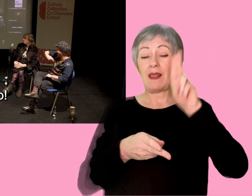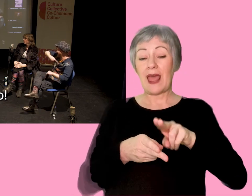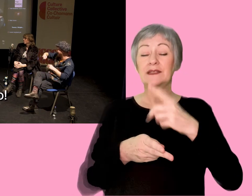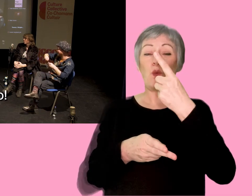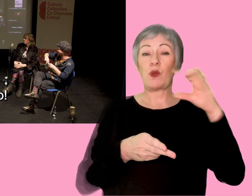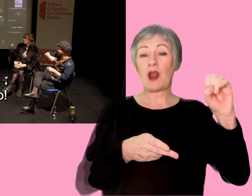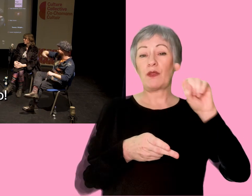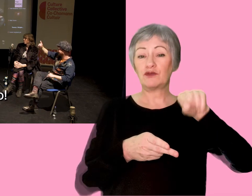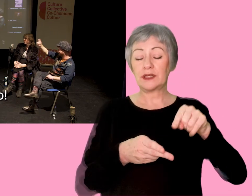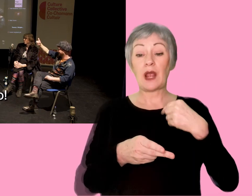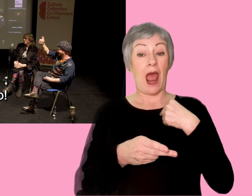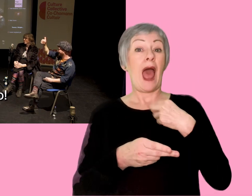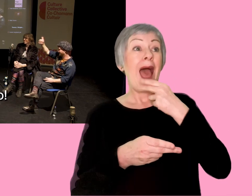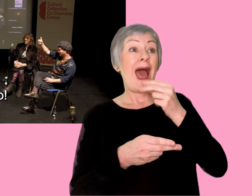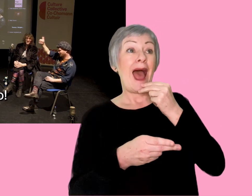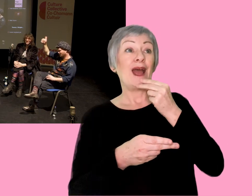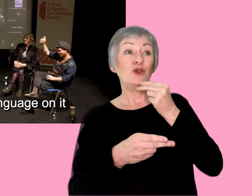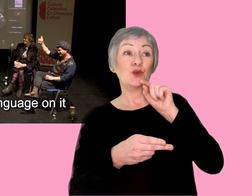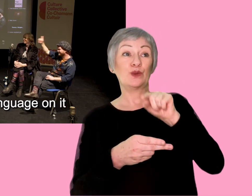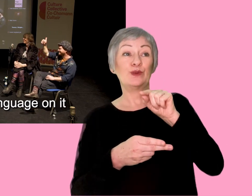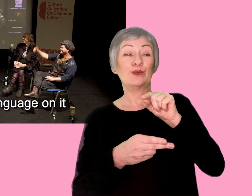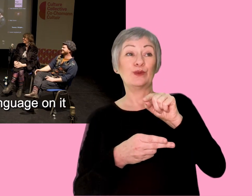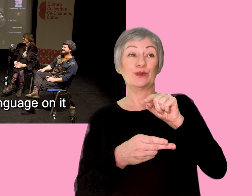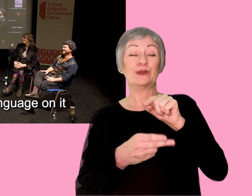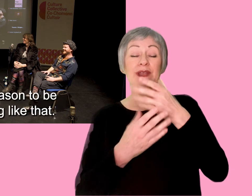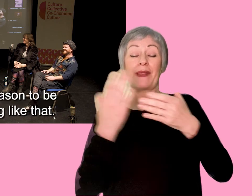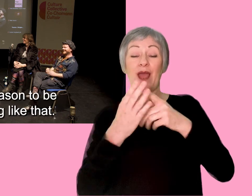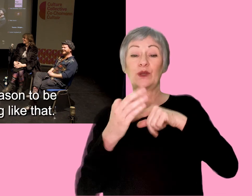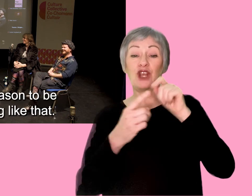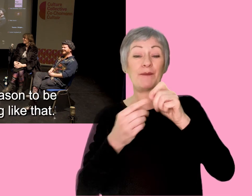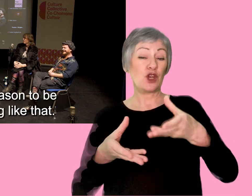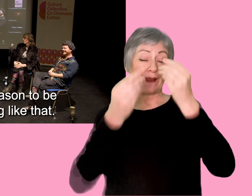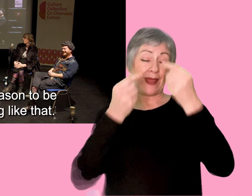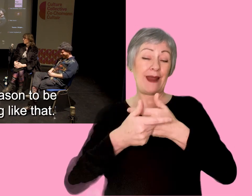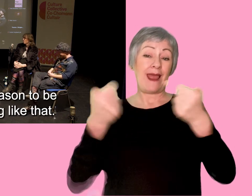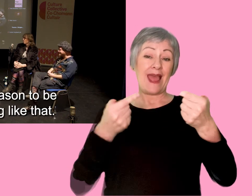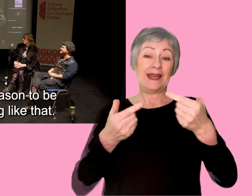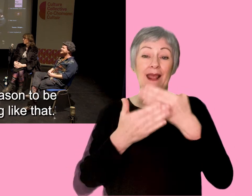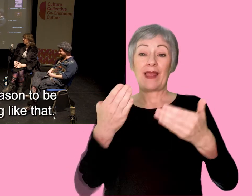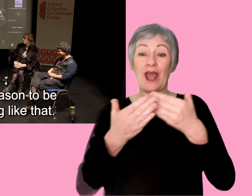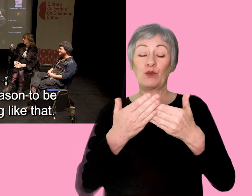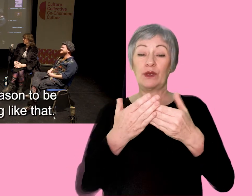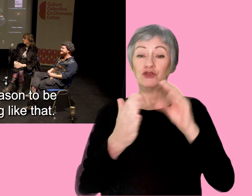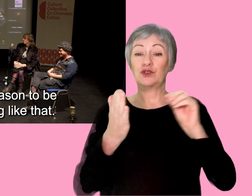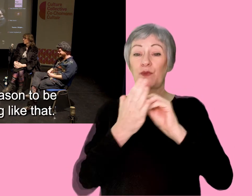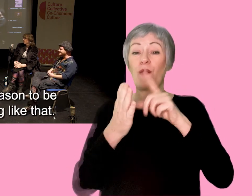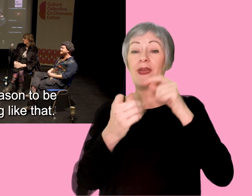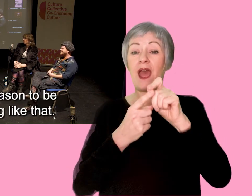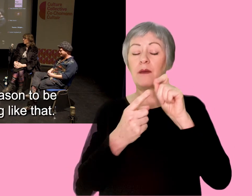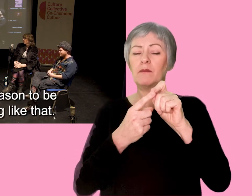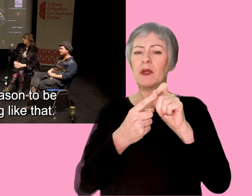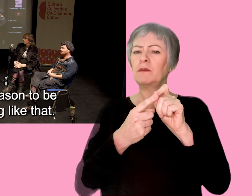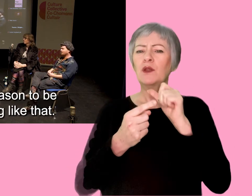speakers. Yep. And you can learn any language on it, so none of us have a reason to be disrespectful